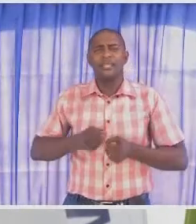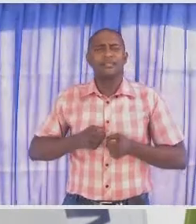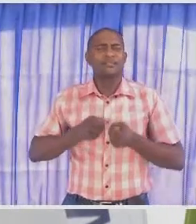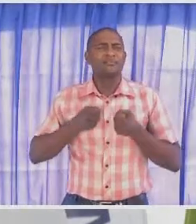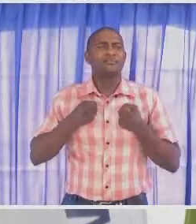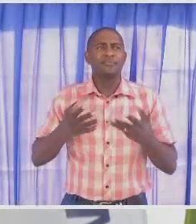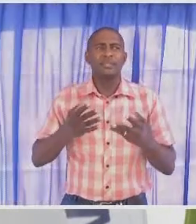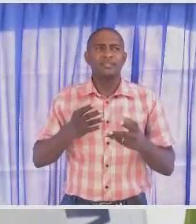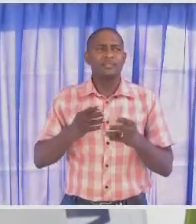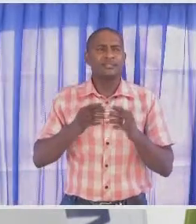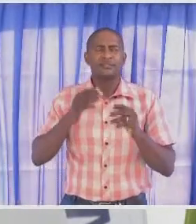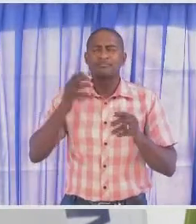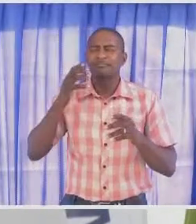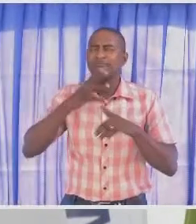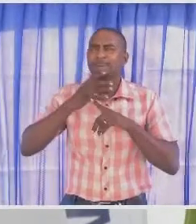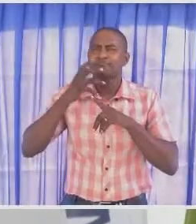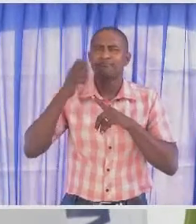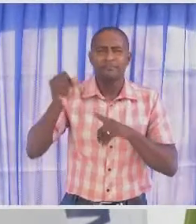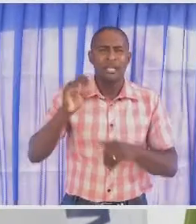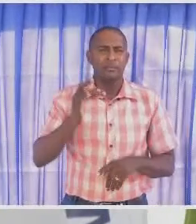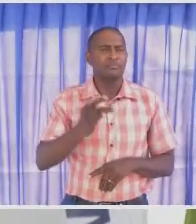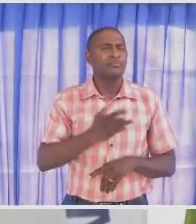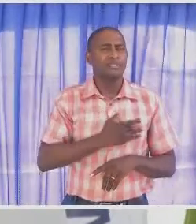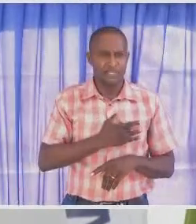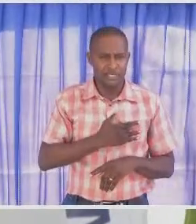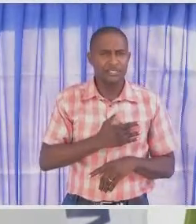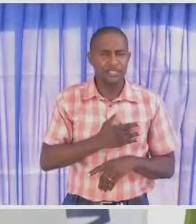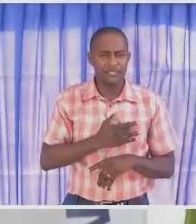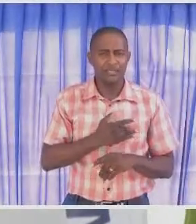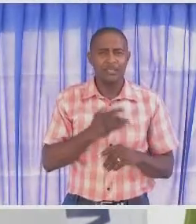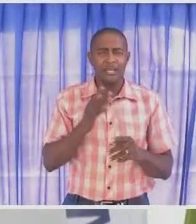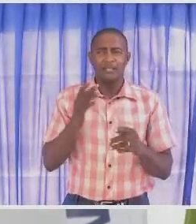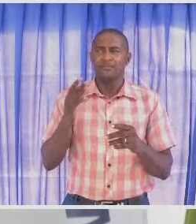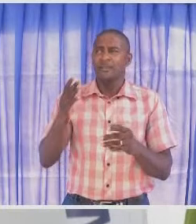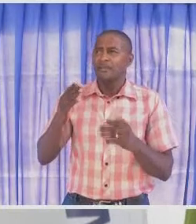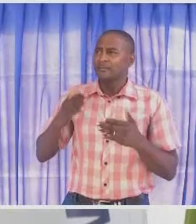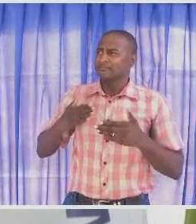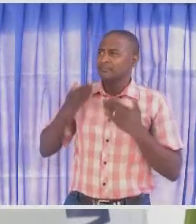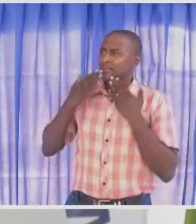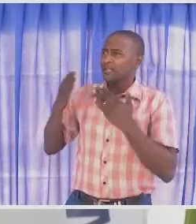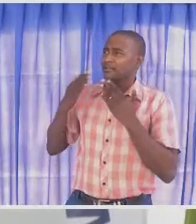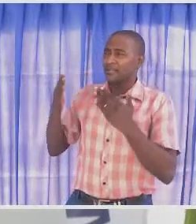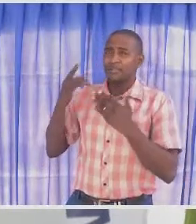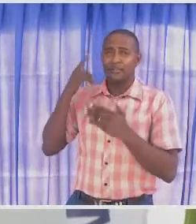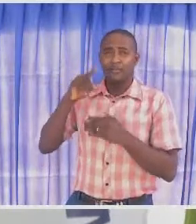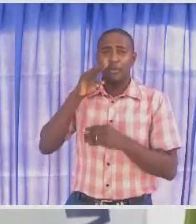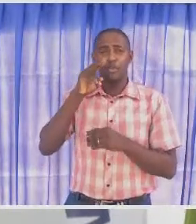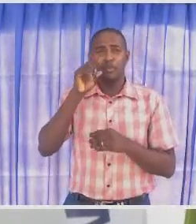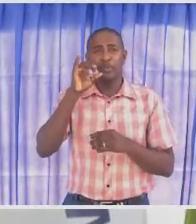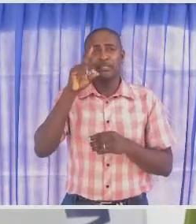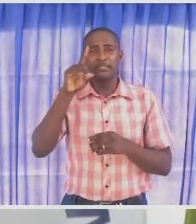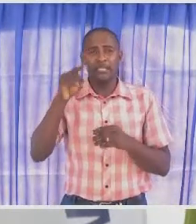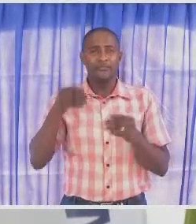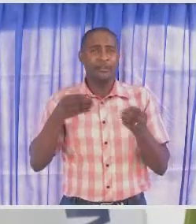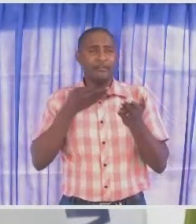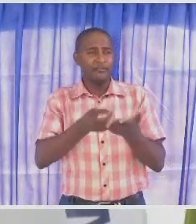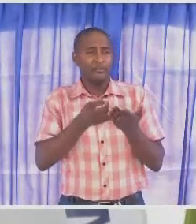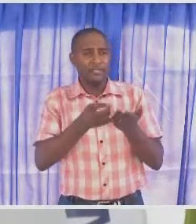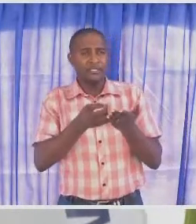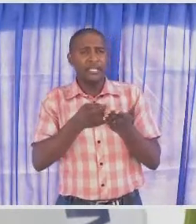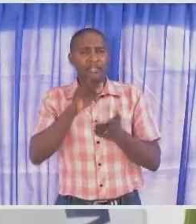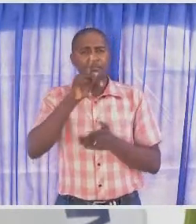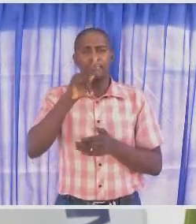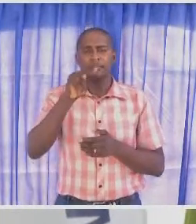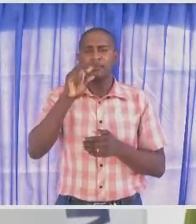profound appreciation and gratitude to USAID for funding Knockalva Polytechnic